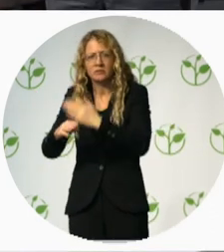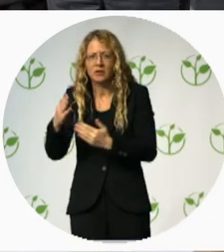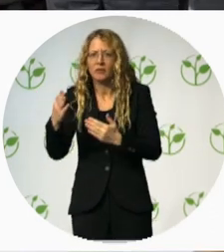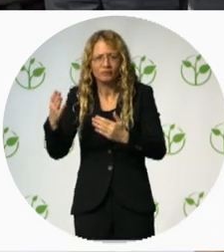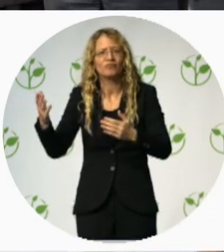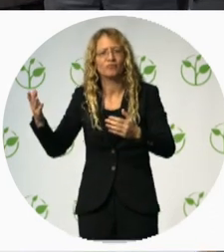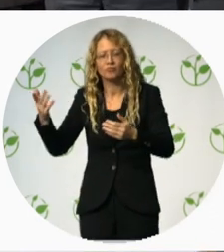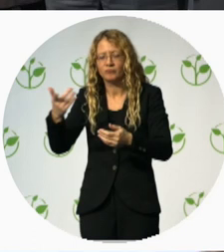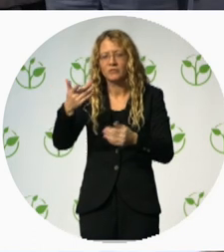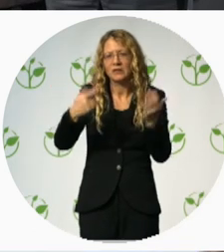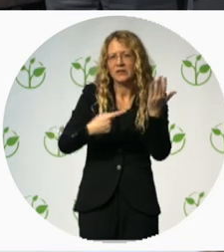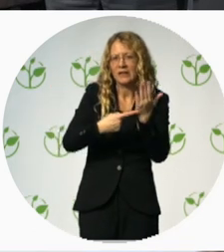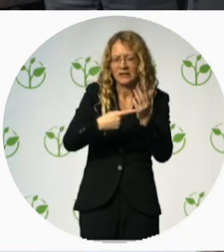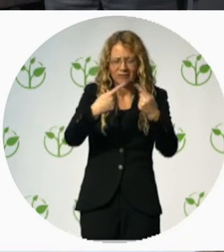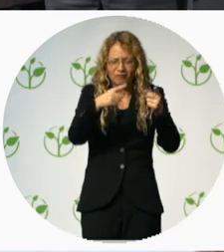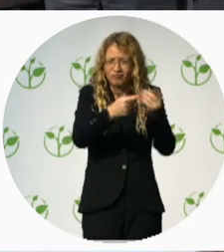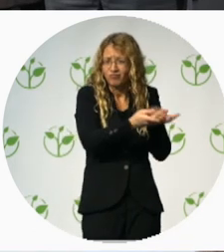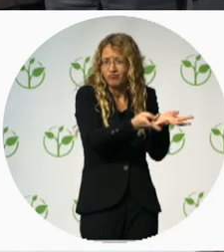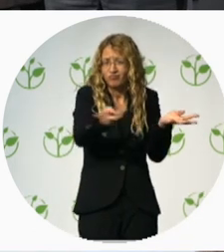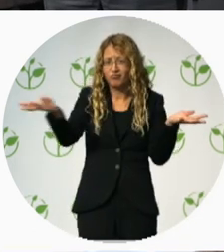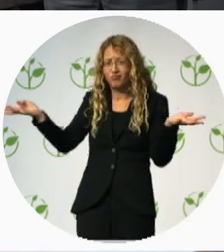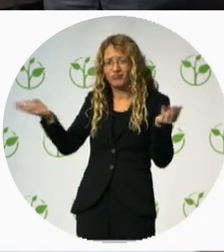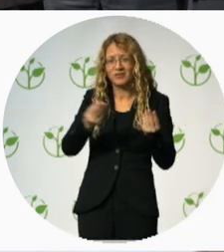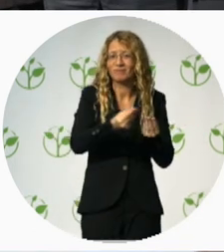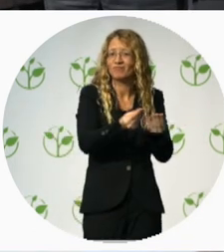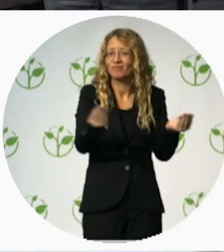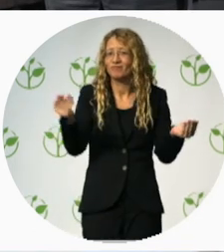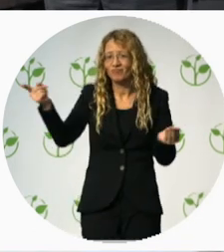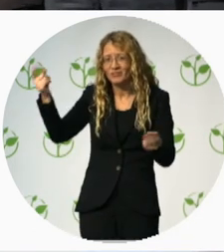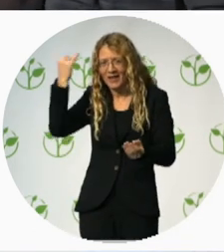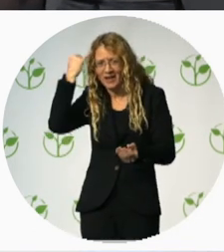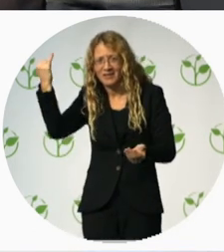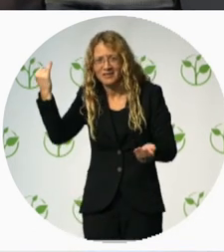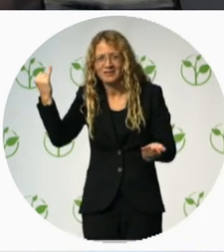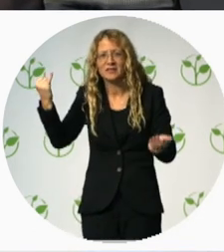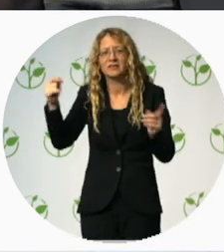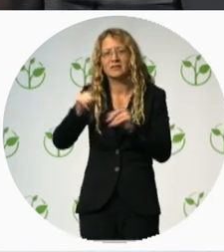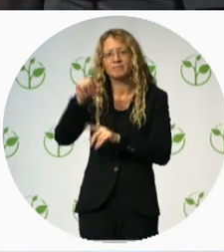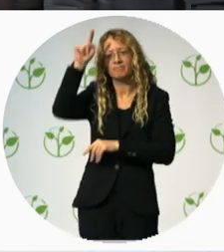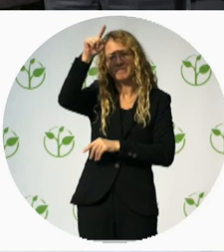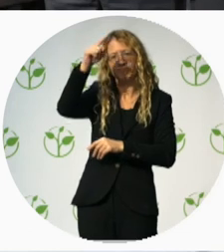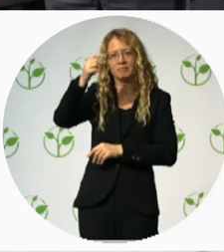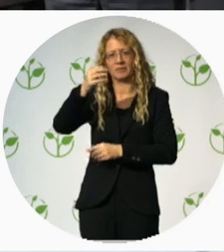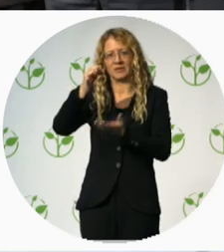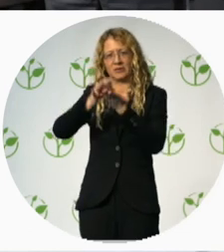One of its services helps E.ON, a German utility company based in Essen, to better communicate with all of its customers.